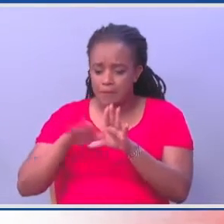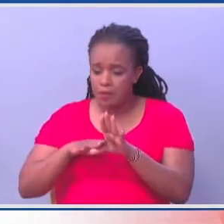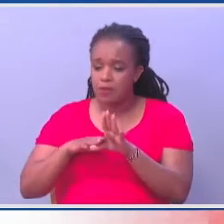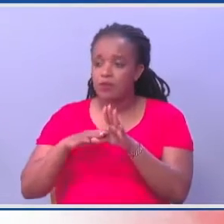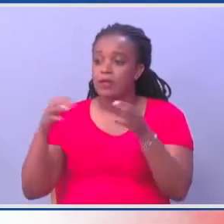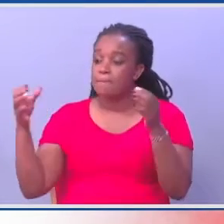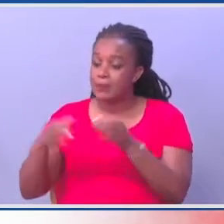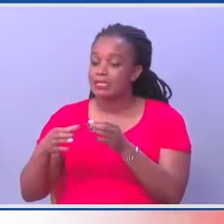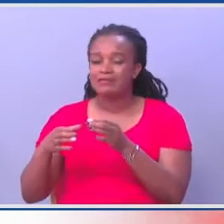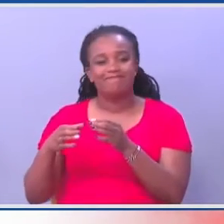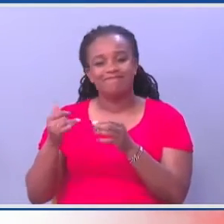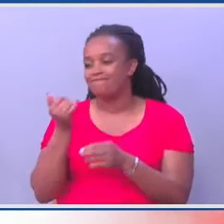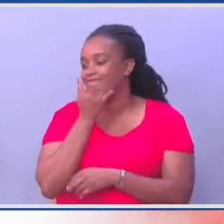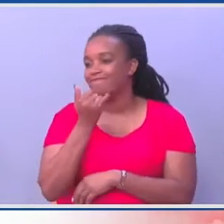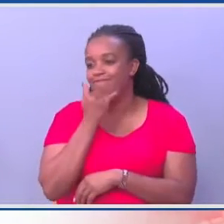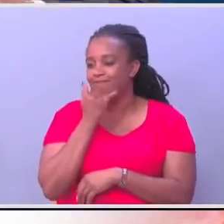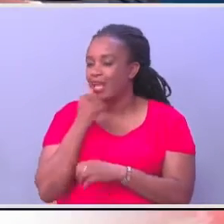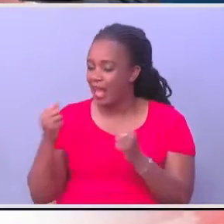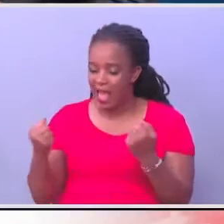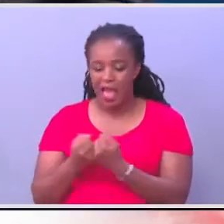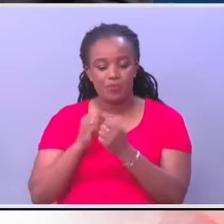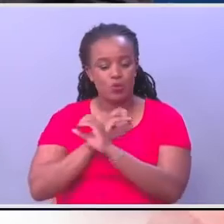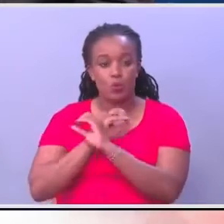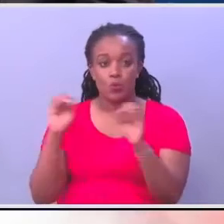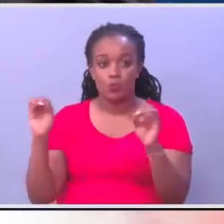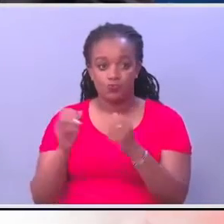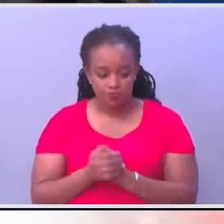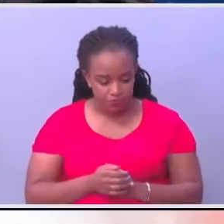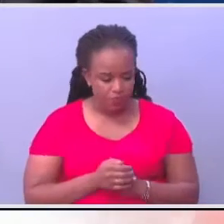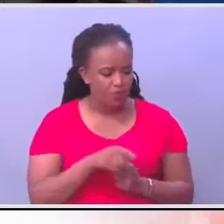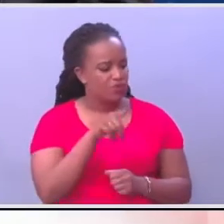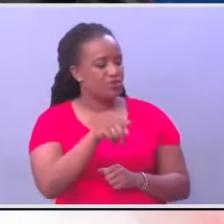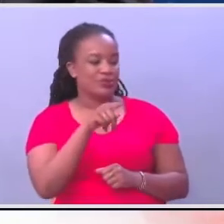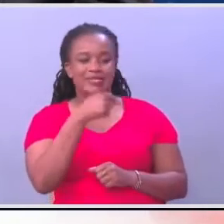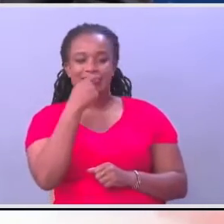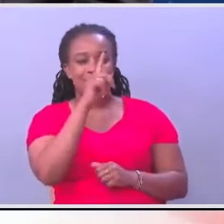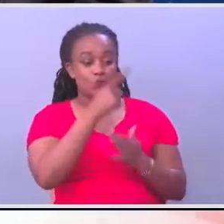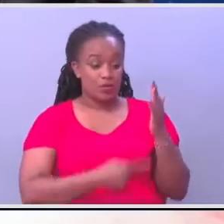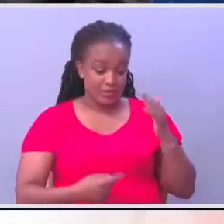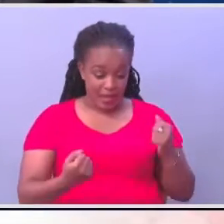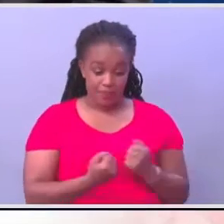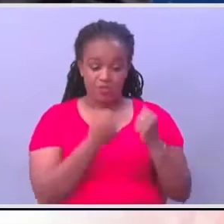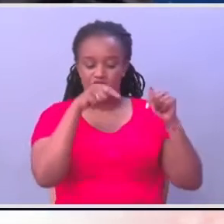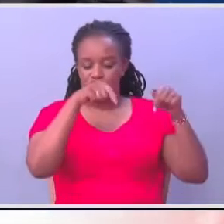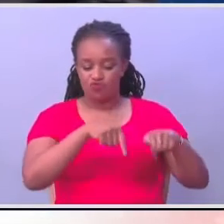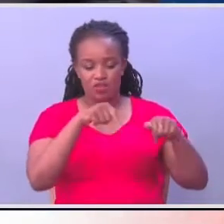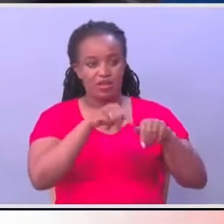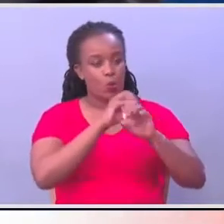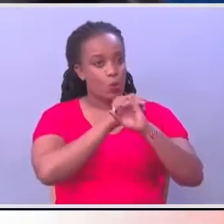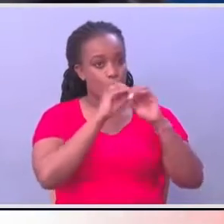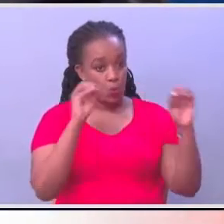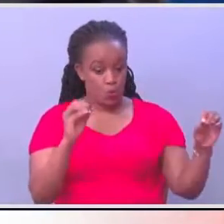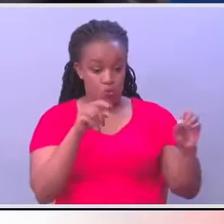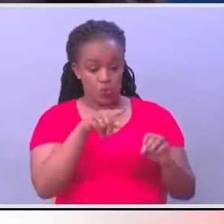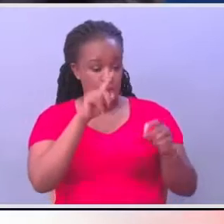of history. It should never have happened. You refute what happened today. You are in the same line of thought